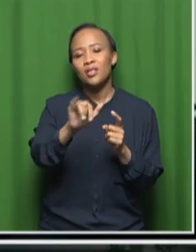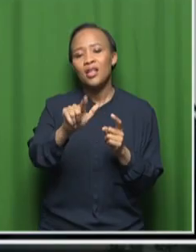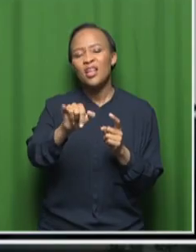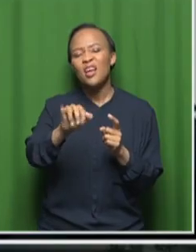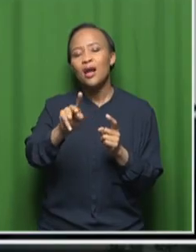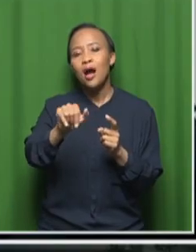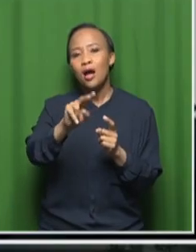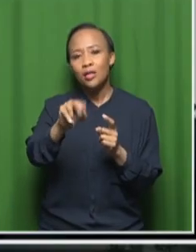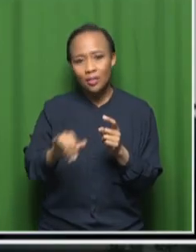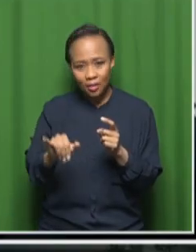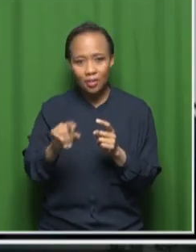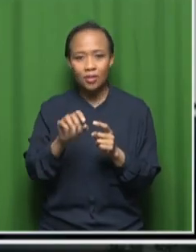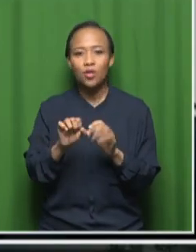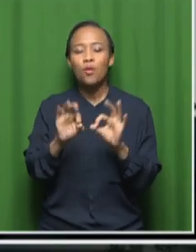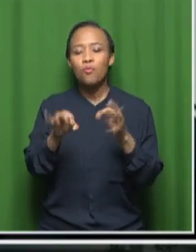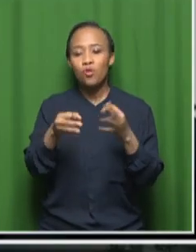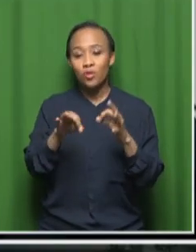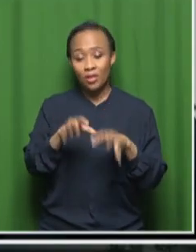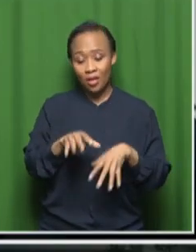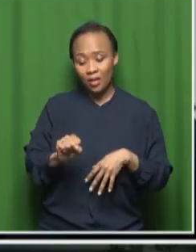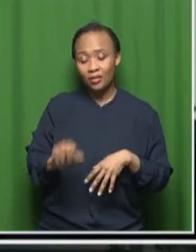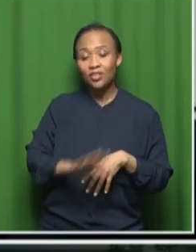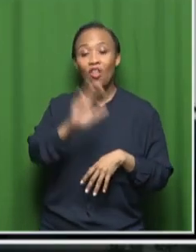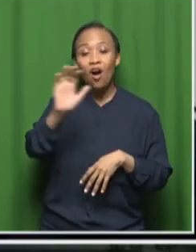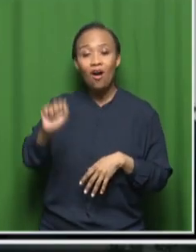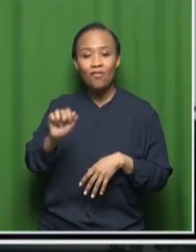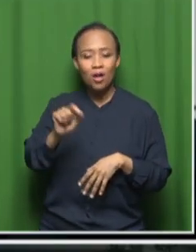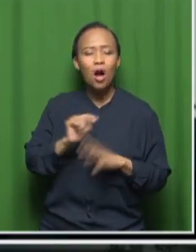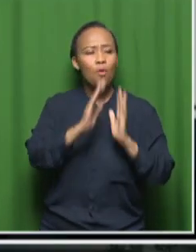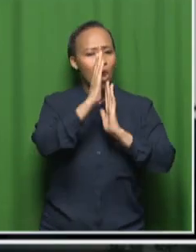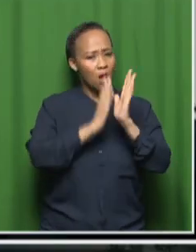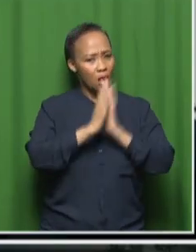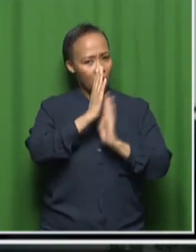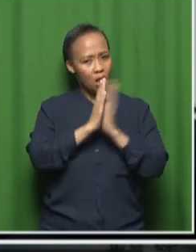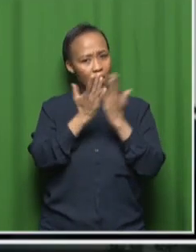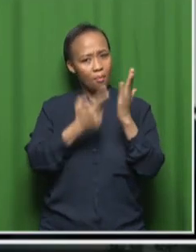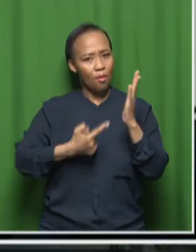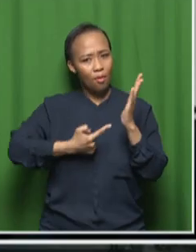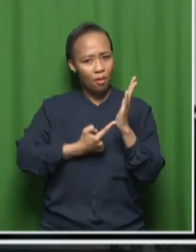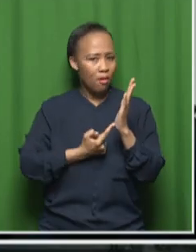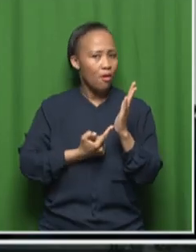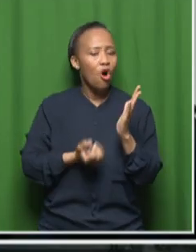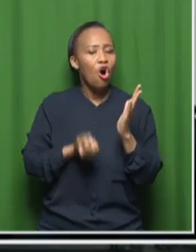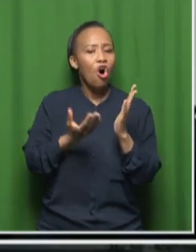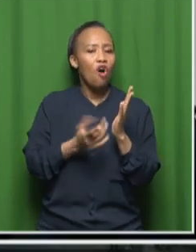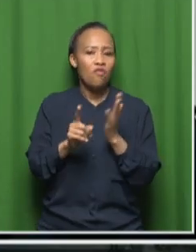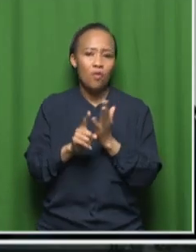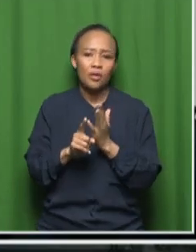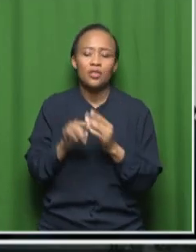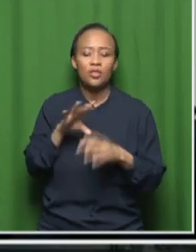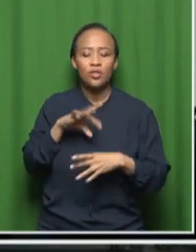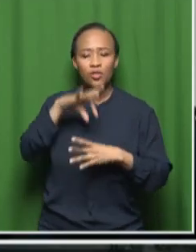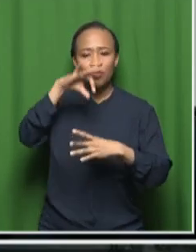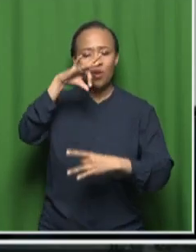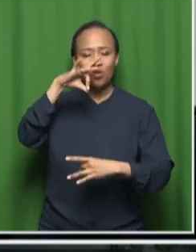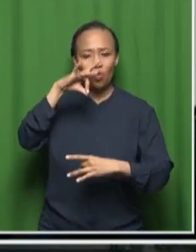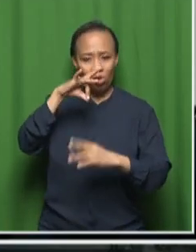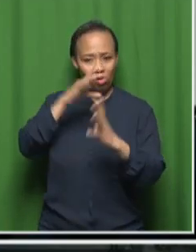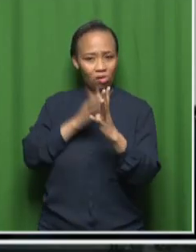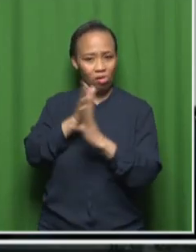Africa. Talk to us about the significance of also that offering, perhaps also the spiritual element that's going to be